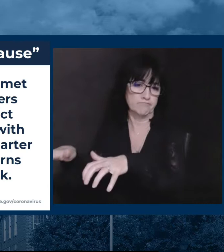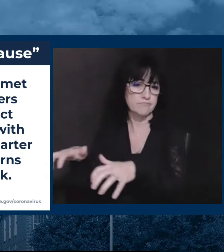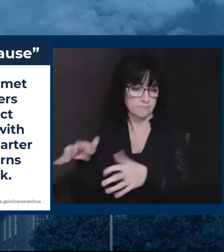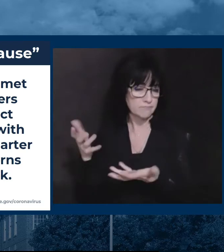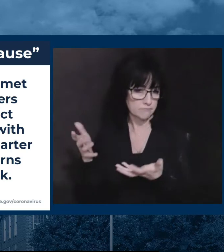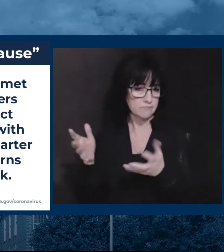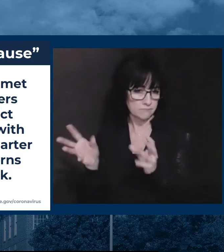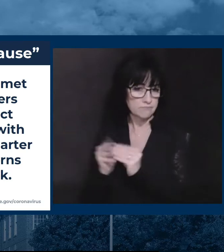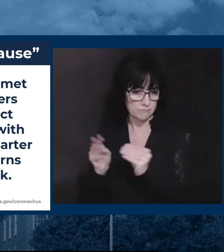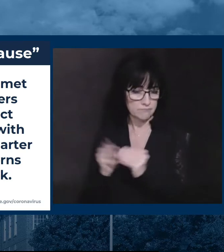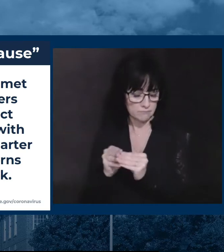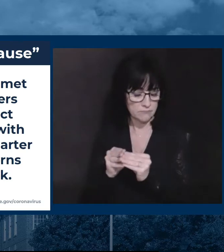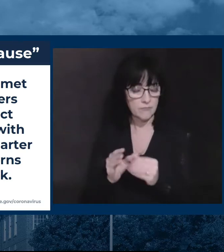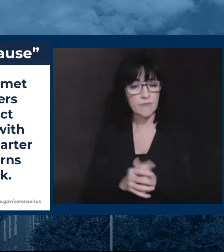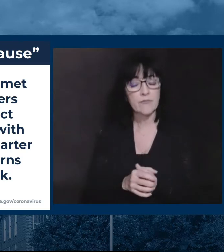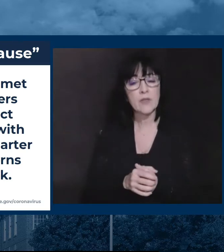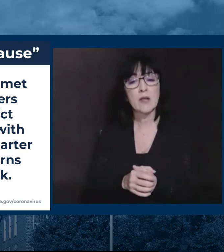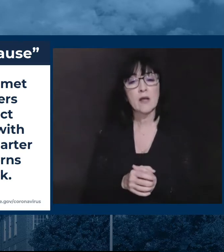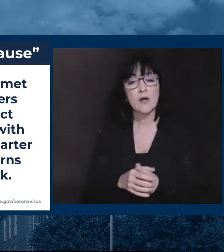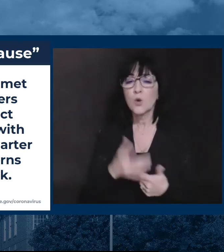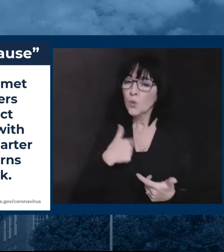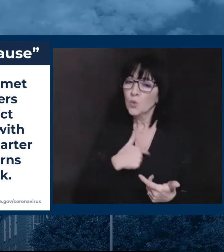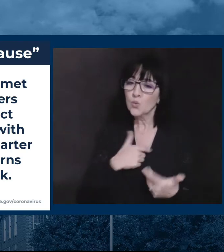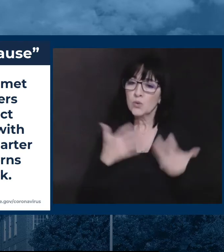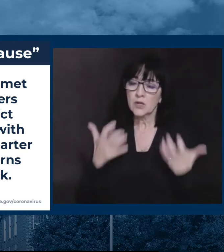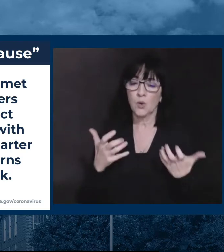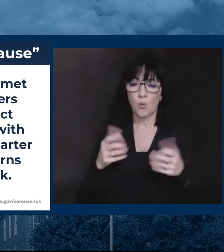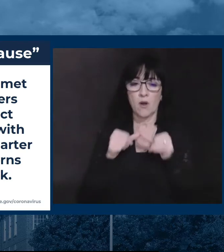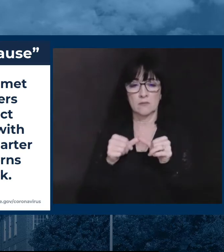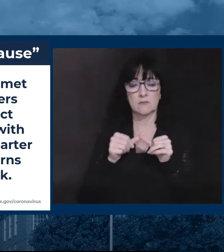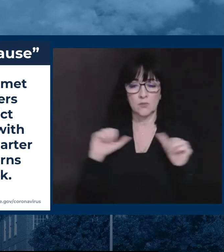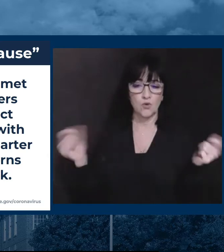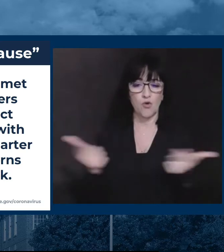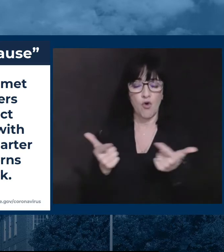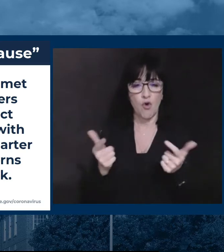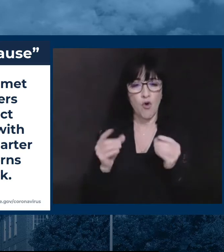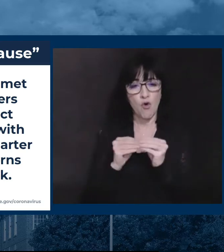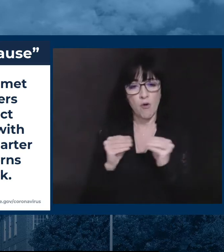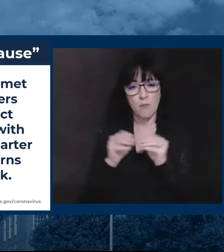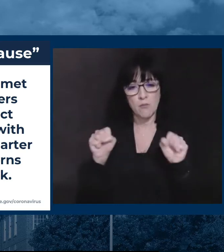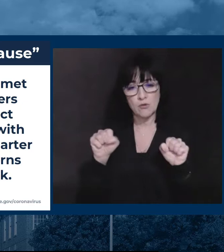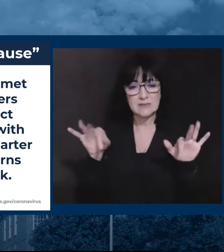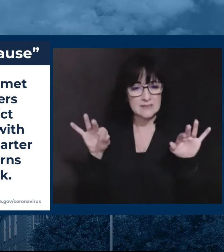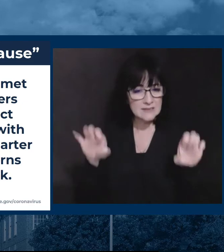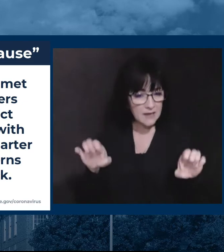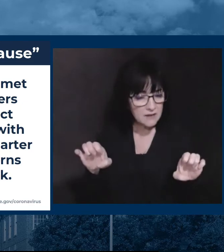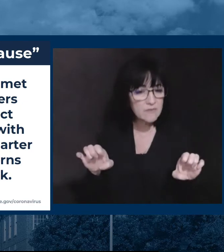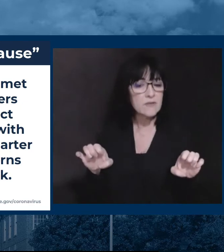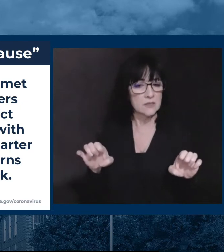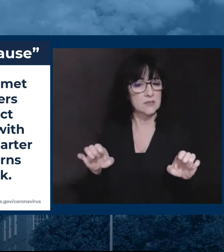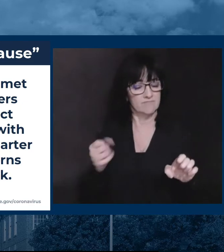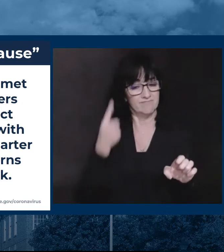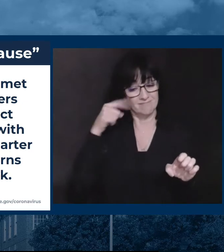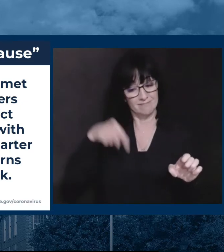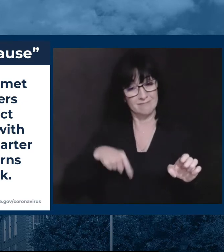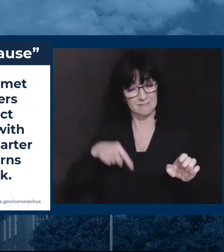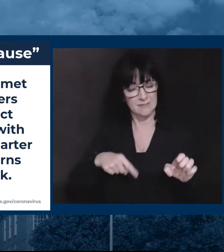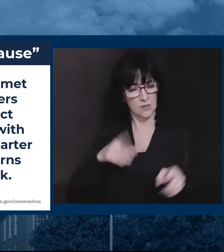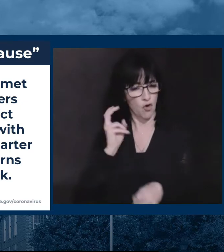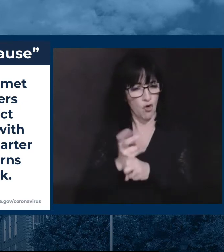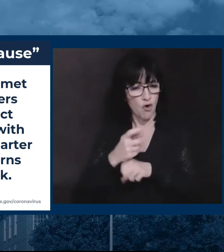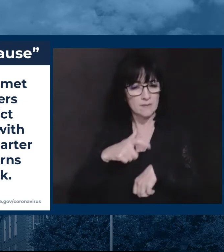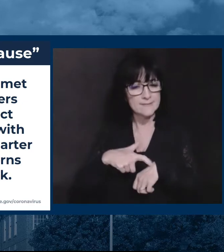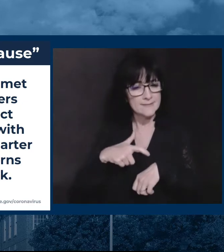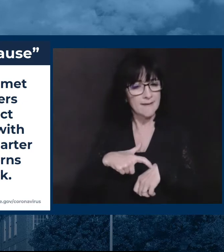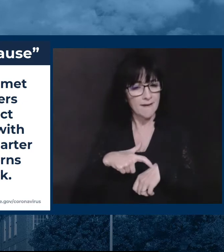who have been working so diligently to keep everyone safe and learning during this challenging period. And I do want to echo that